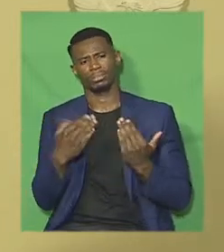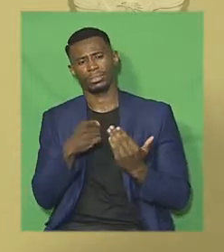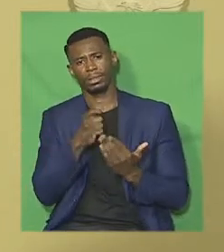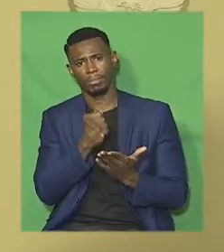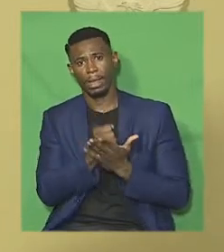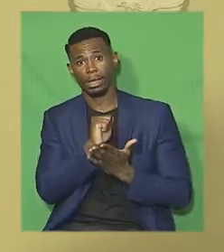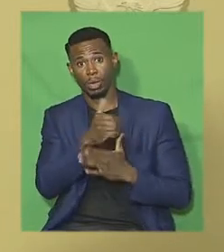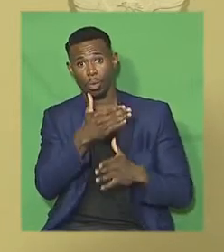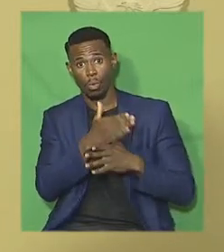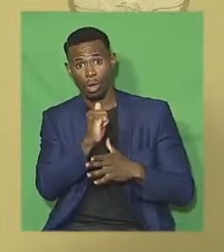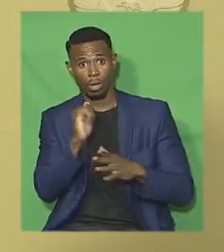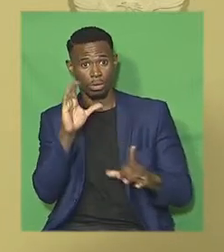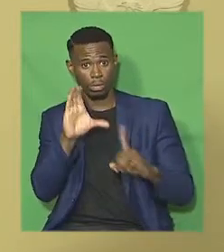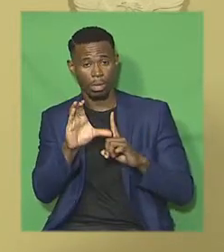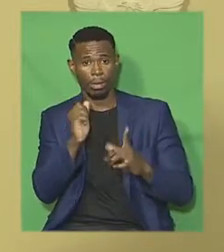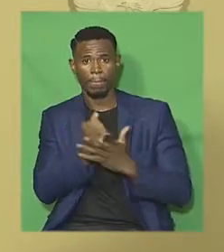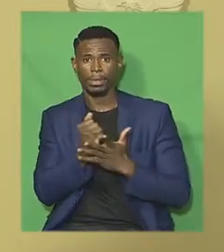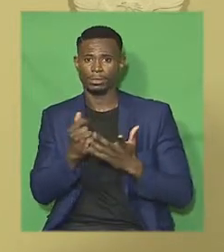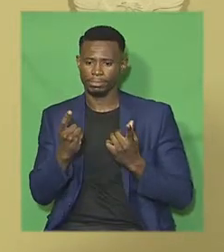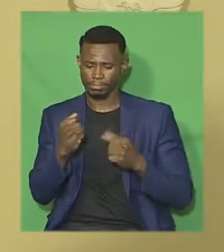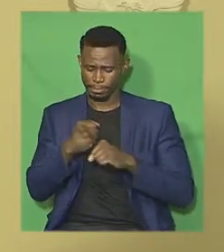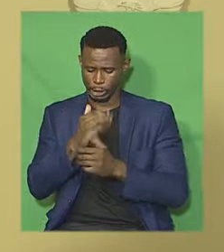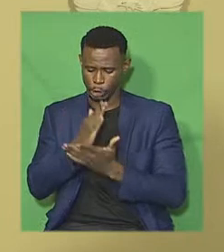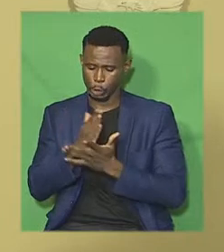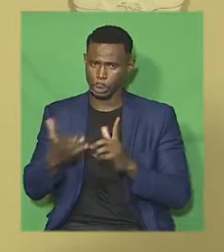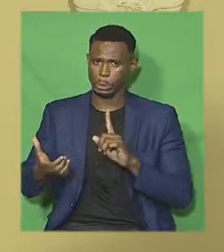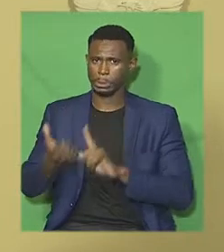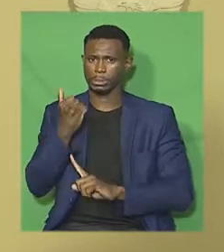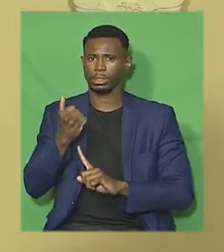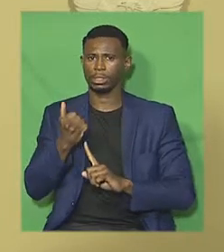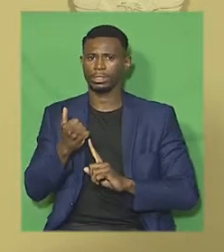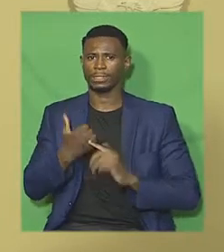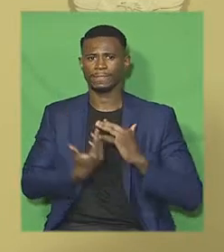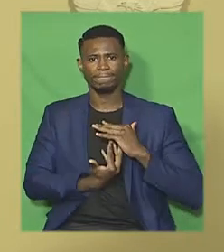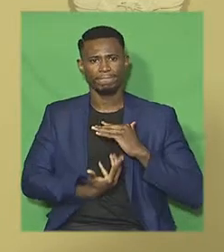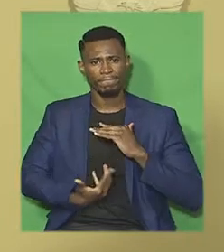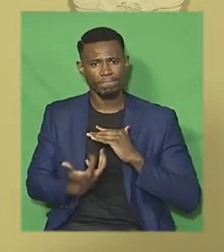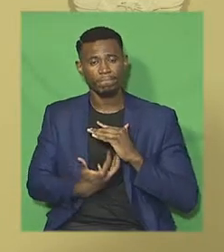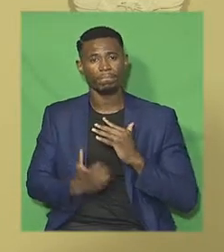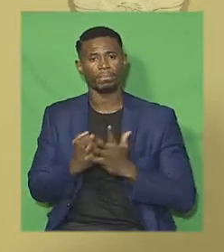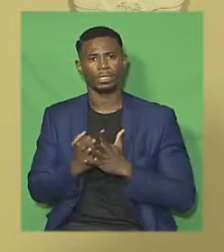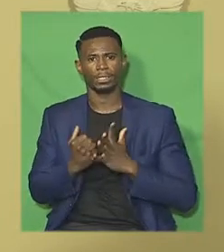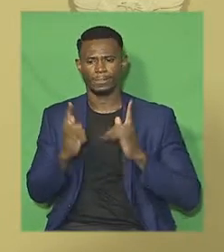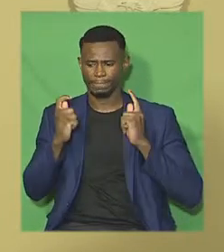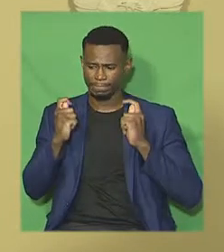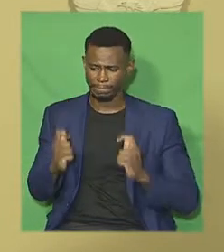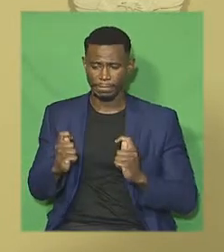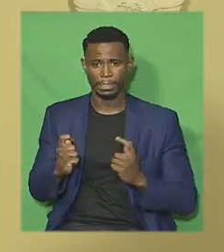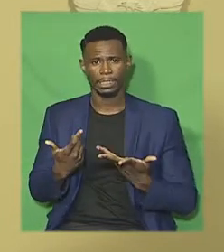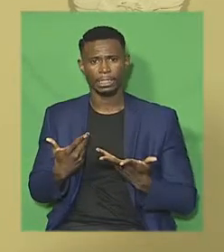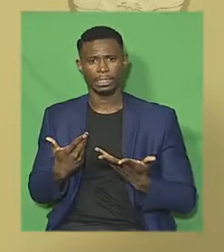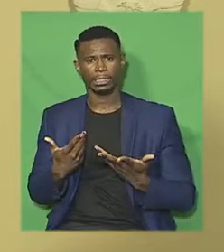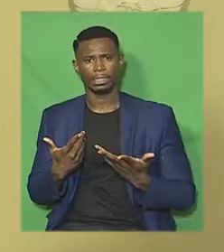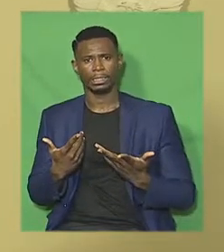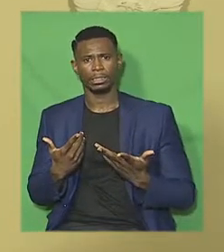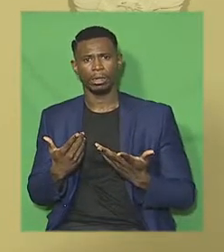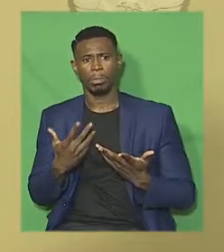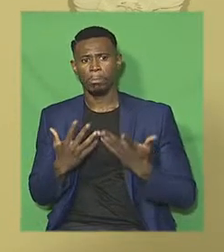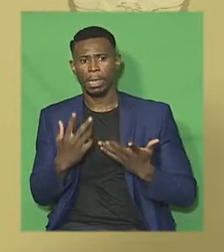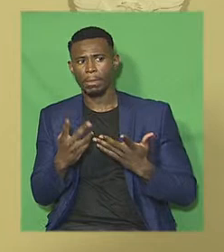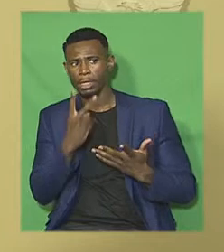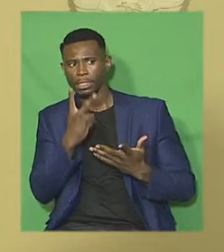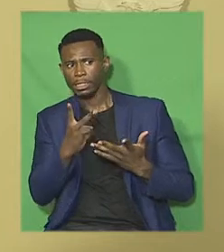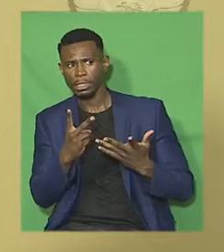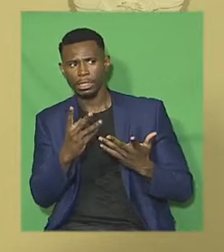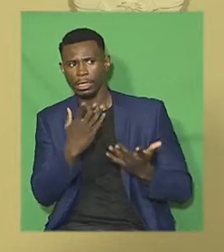tasks with rigor and dedication, to adopt a zero-tolerance approach to